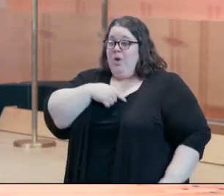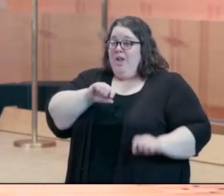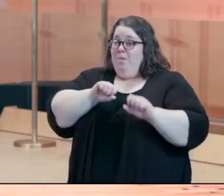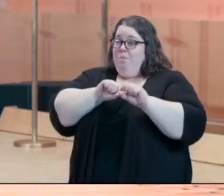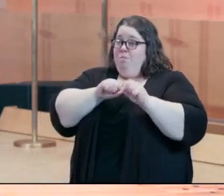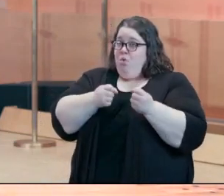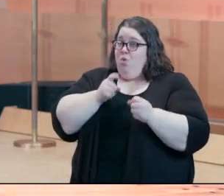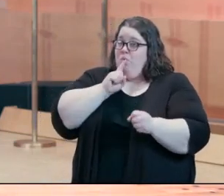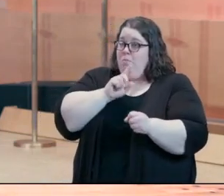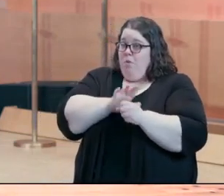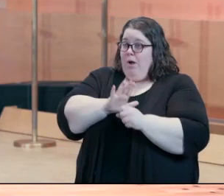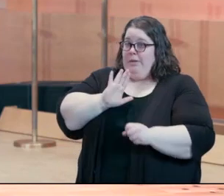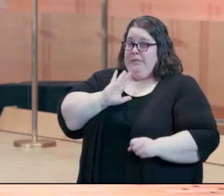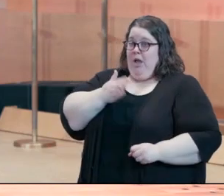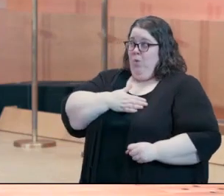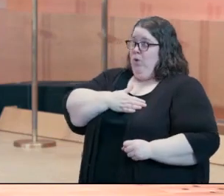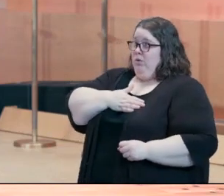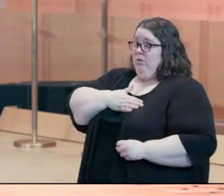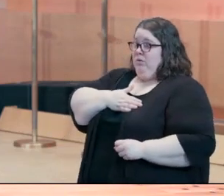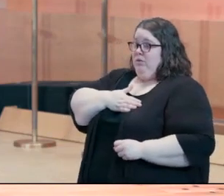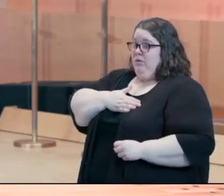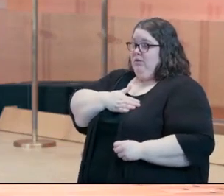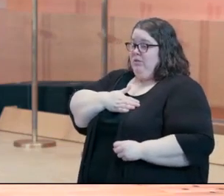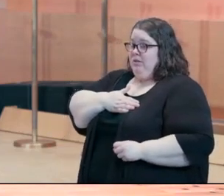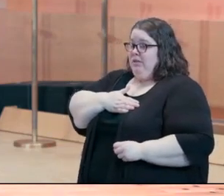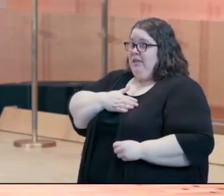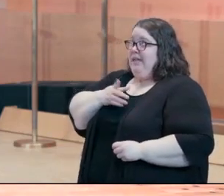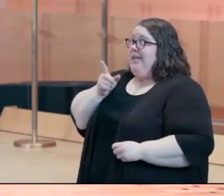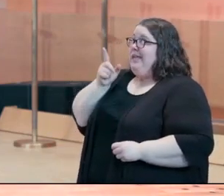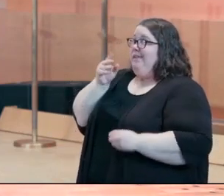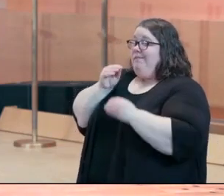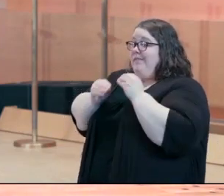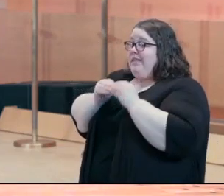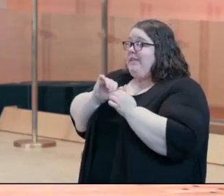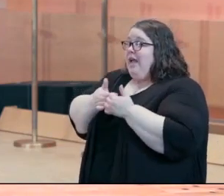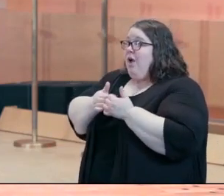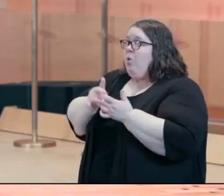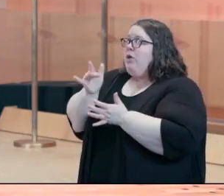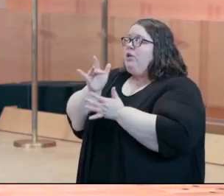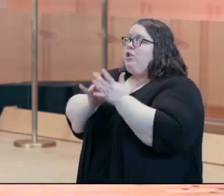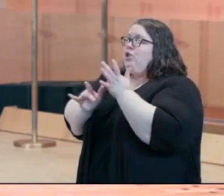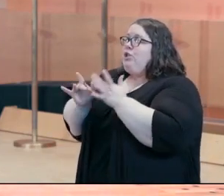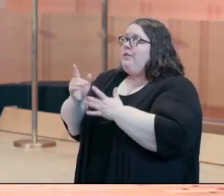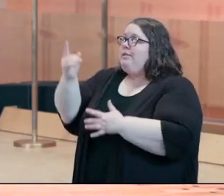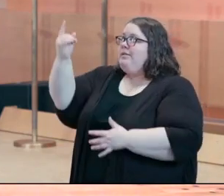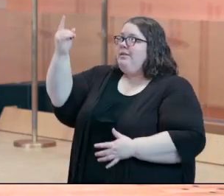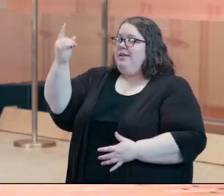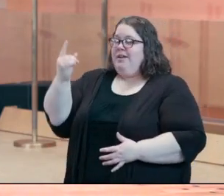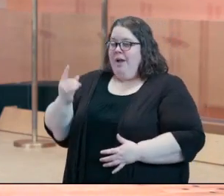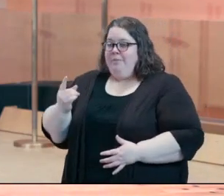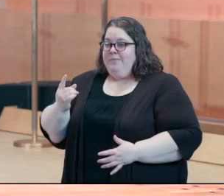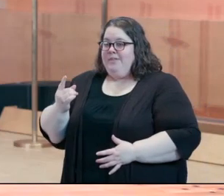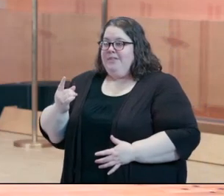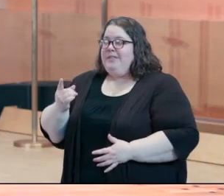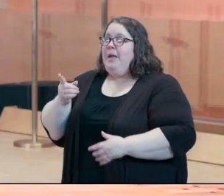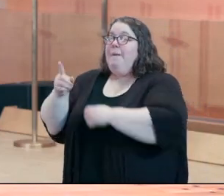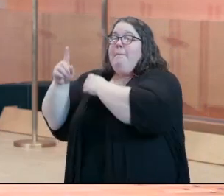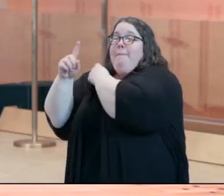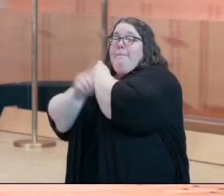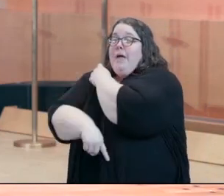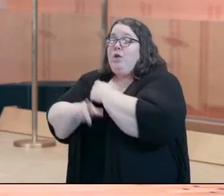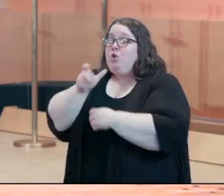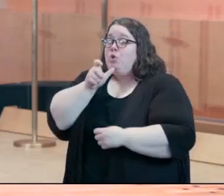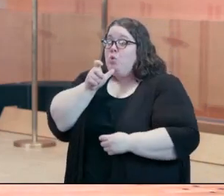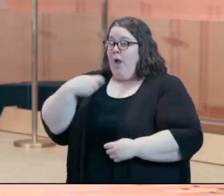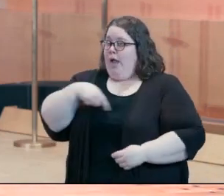broken. And when Jesus comes, he comes to pay the punishment that